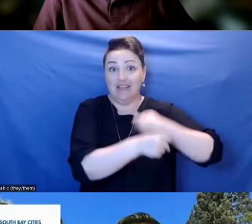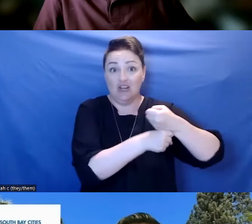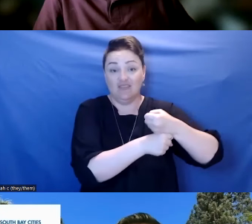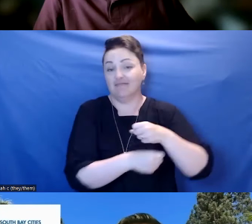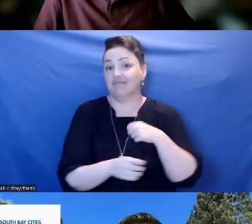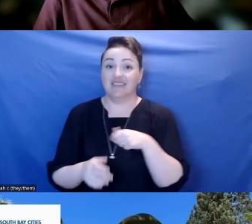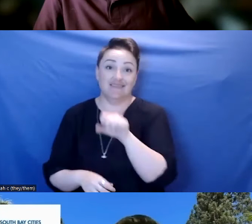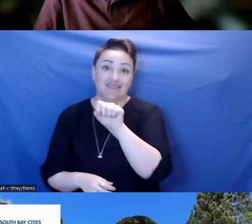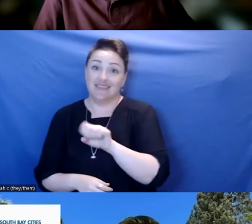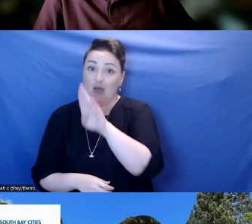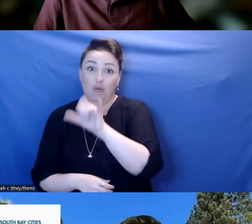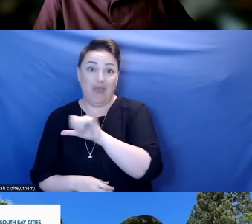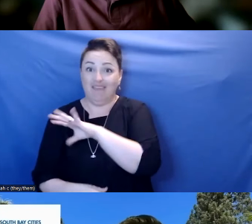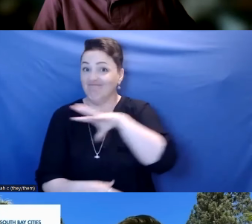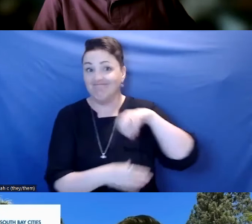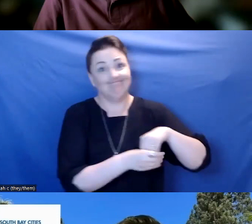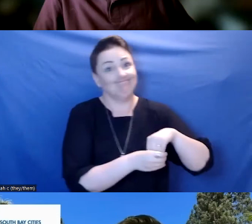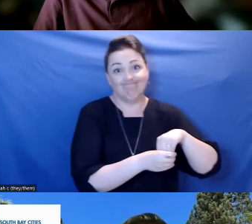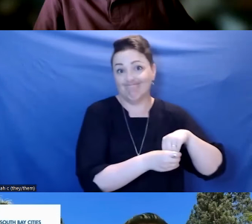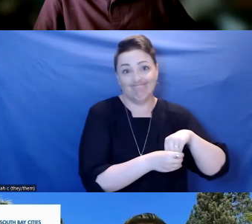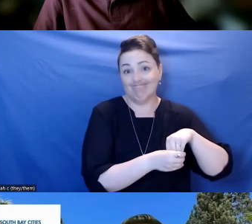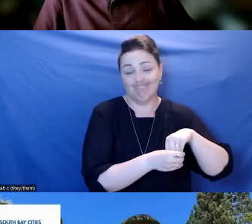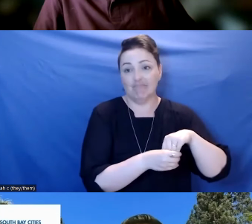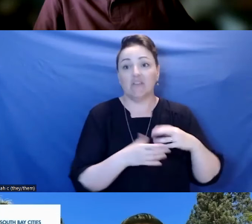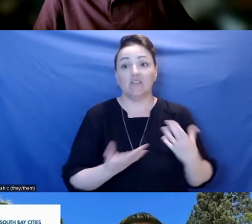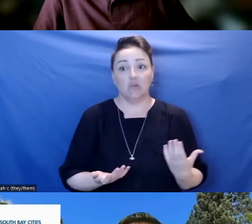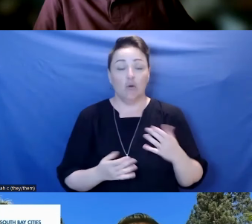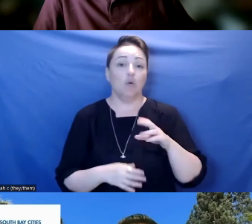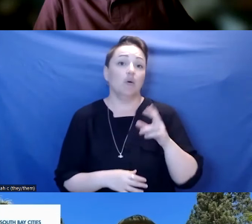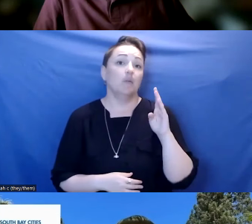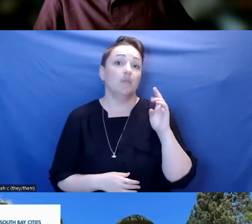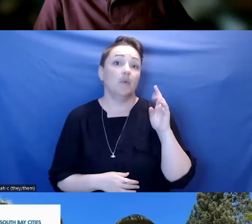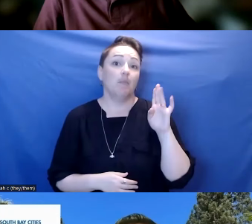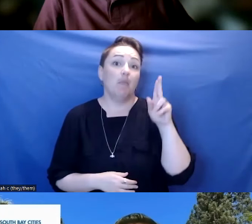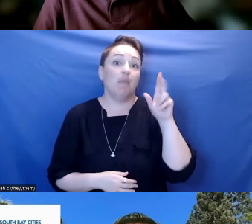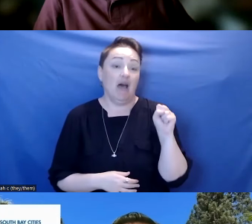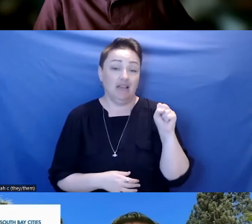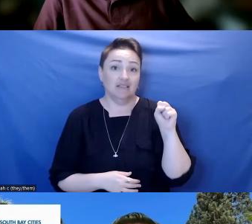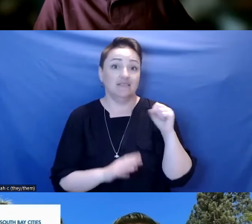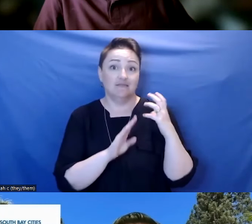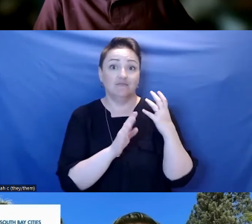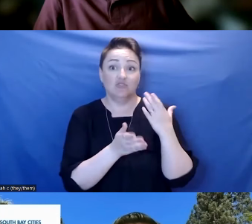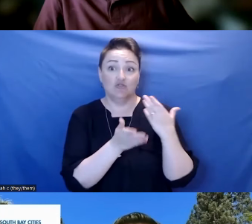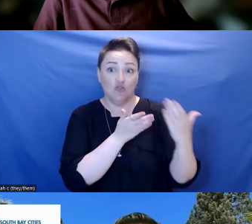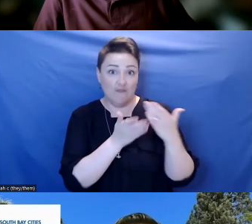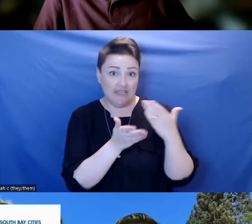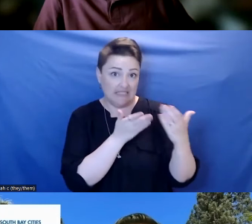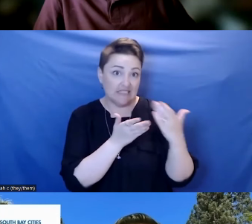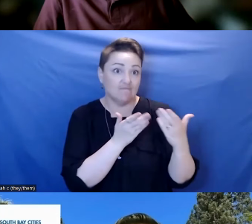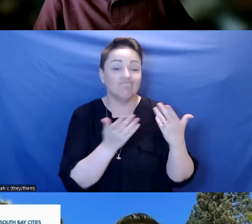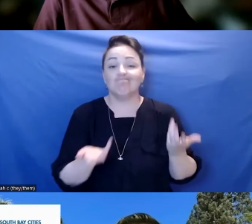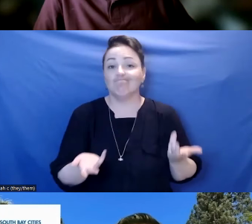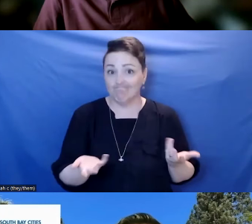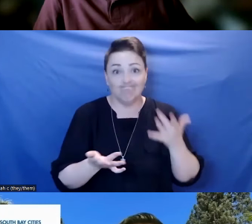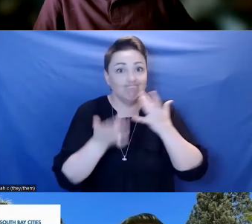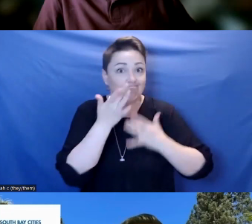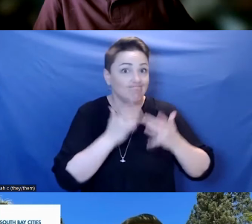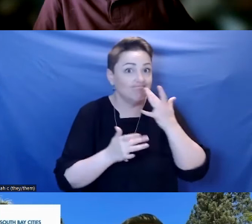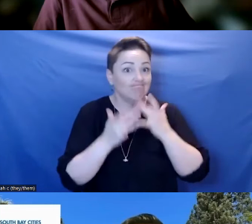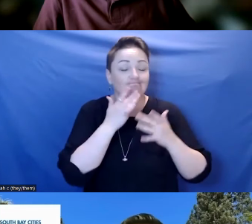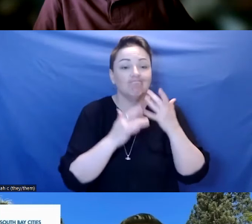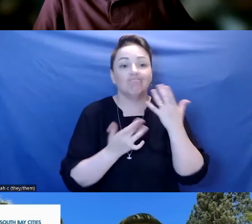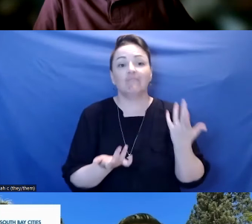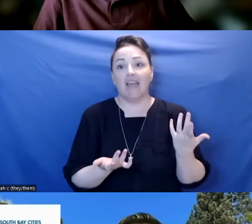Bay. So we have a minimal bus service. No one comes to the South Bay to and